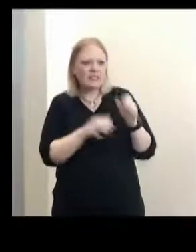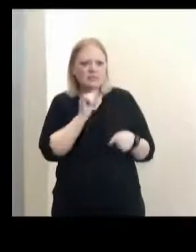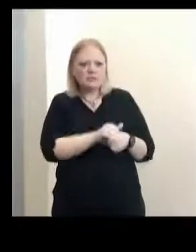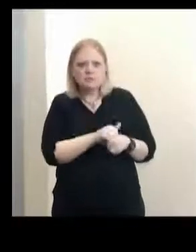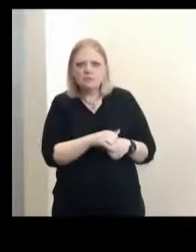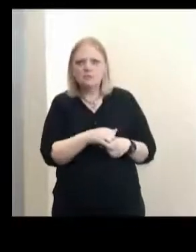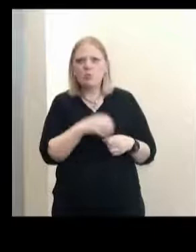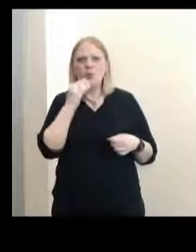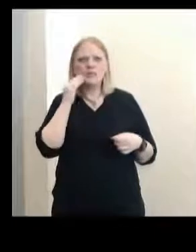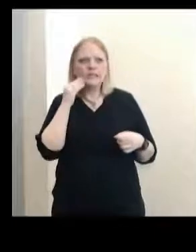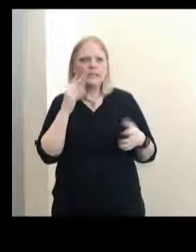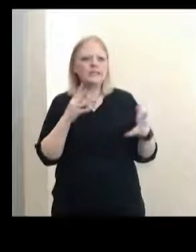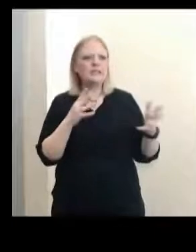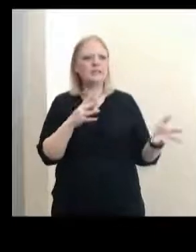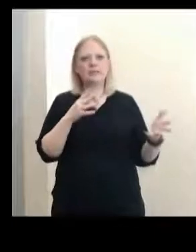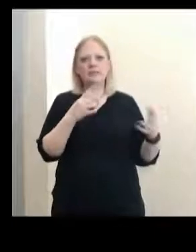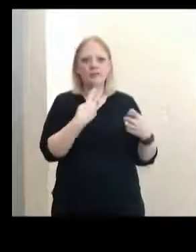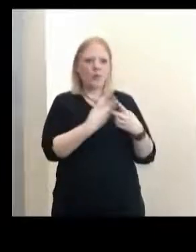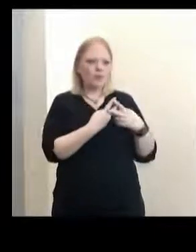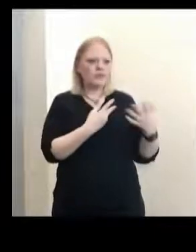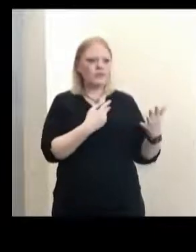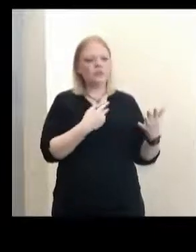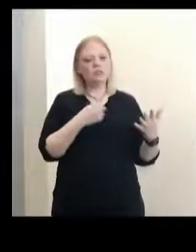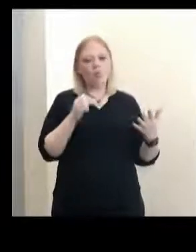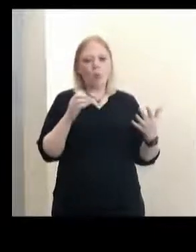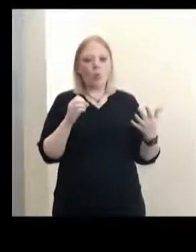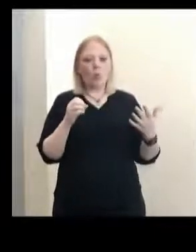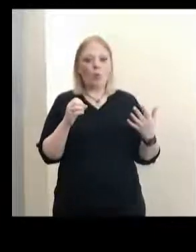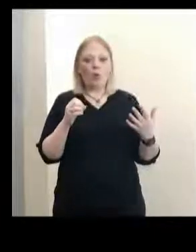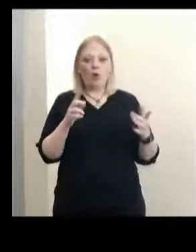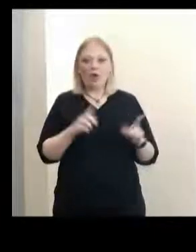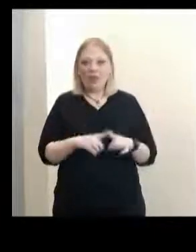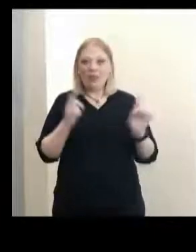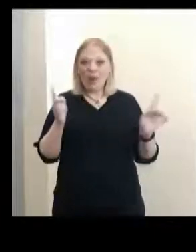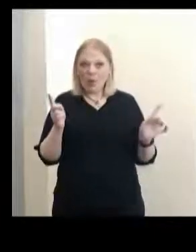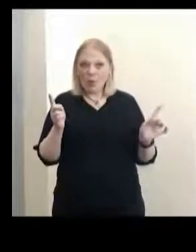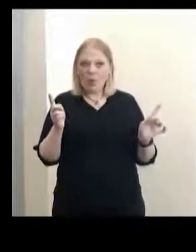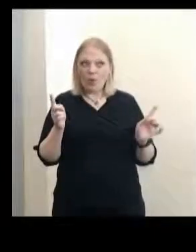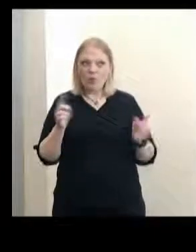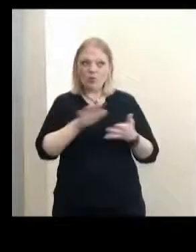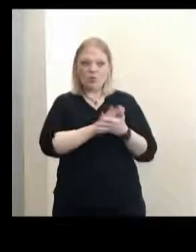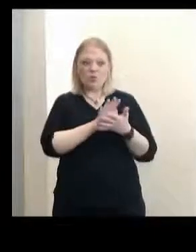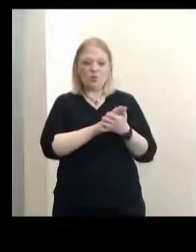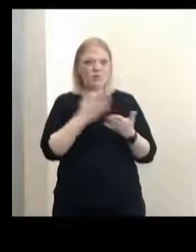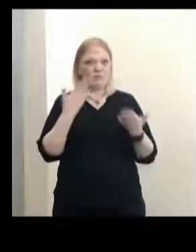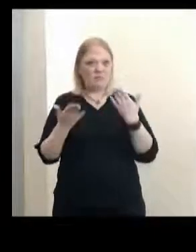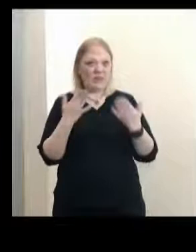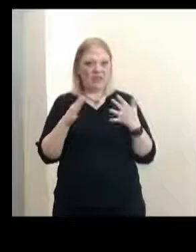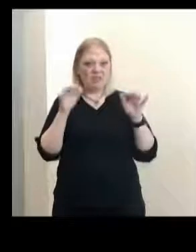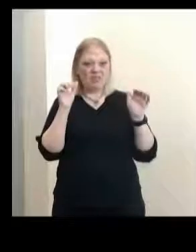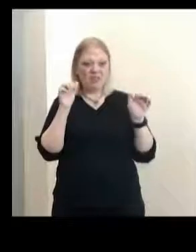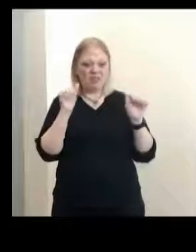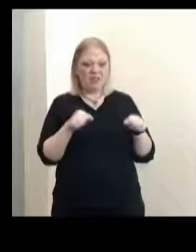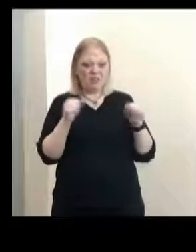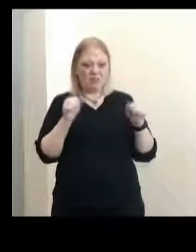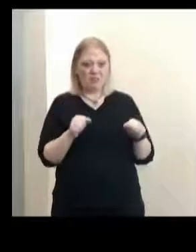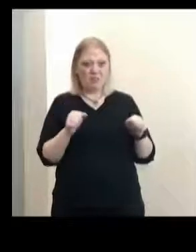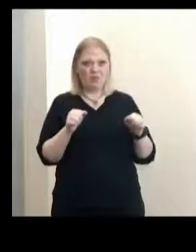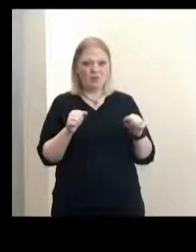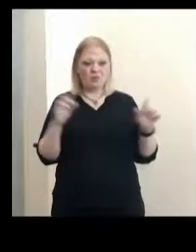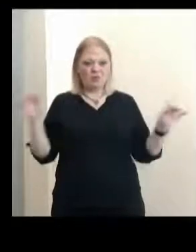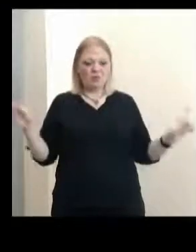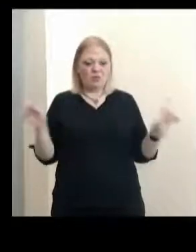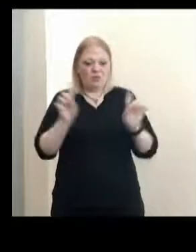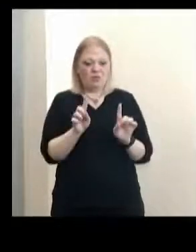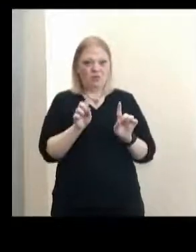and that's why although the schools may be able to go to 3 feet social distancing,